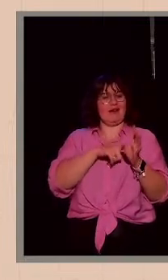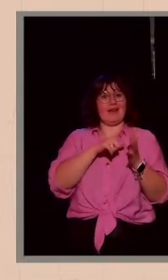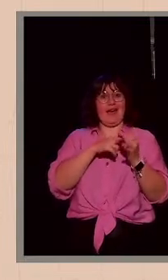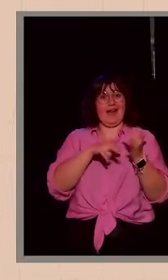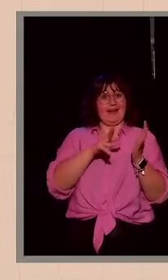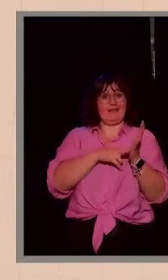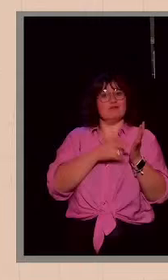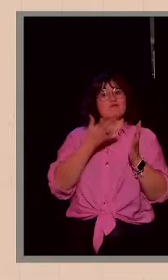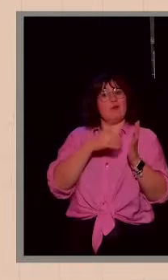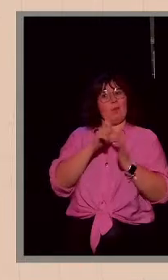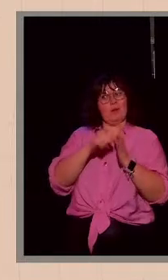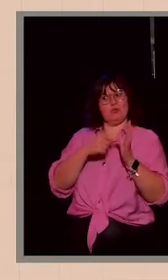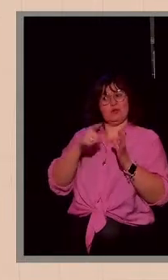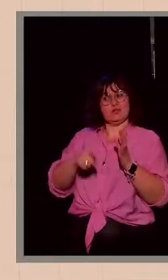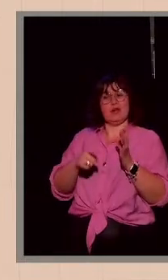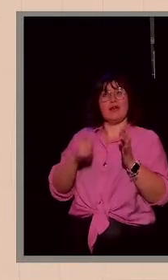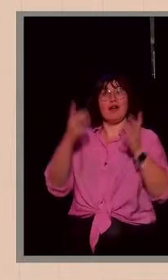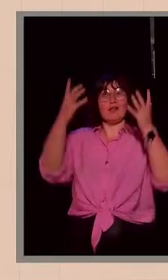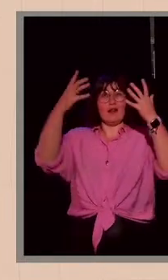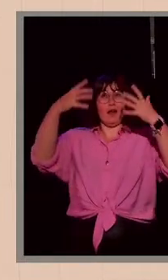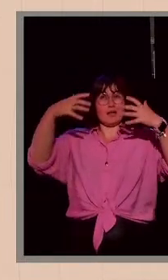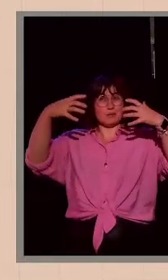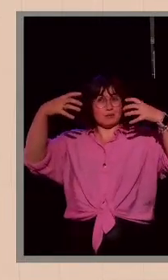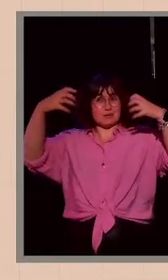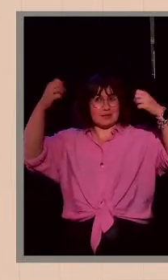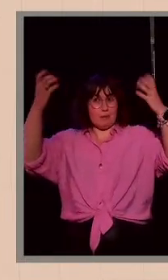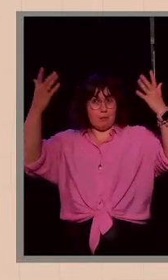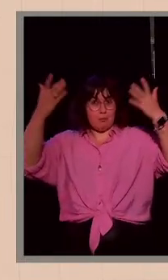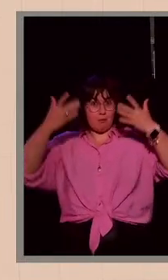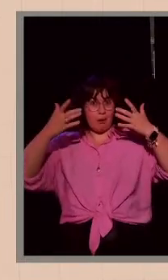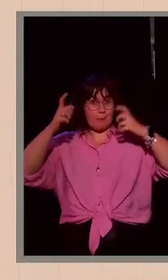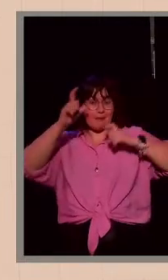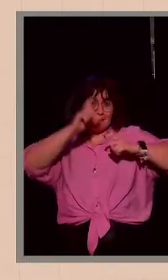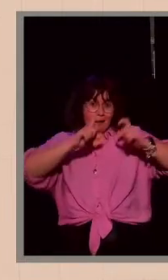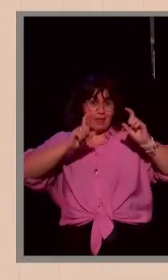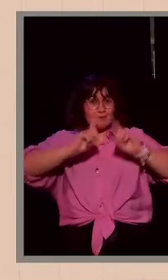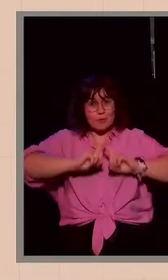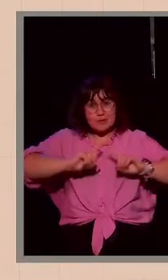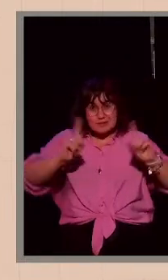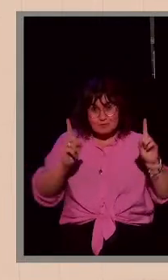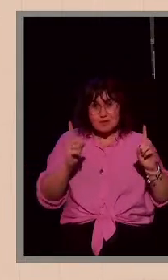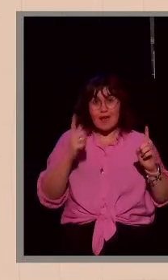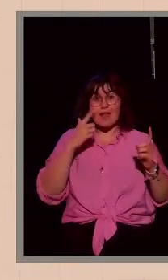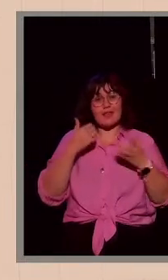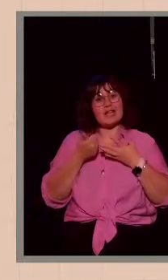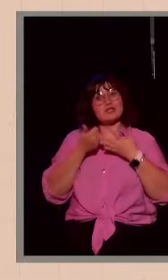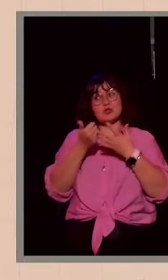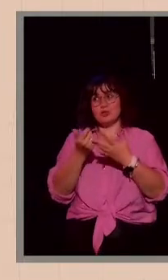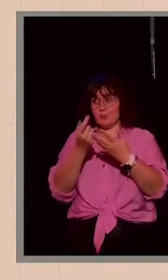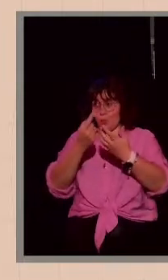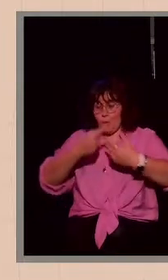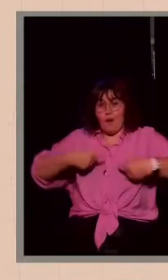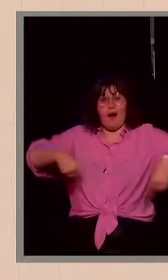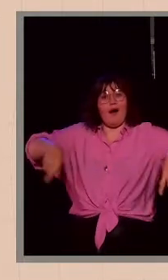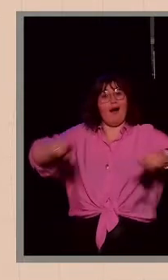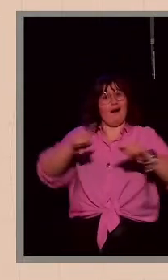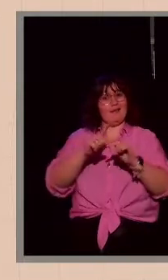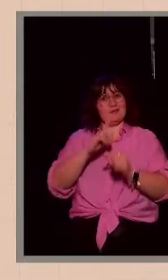will kind of dim and be kind of colorful and different, and that is to support us to